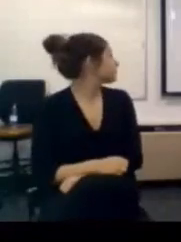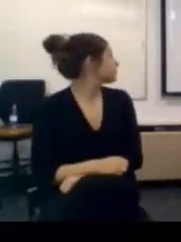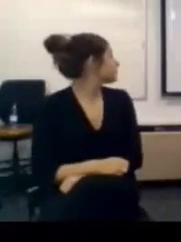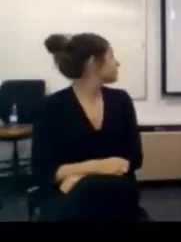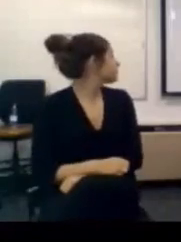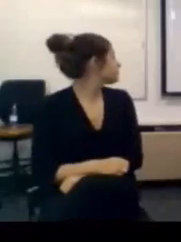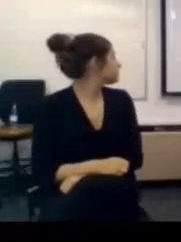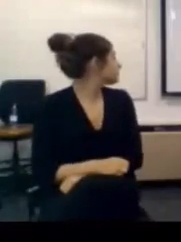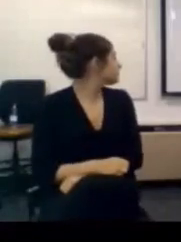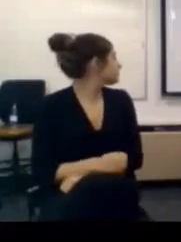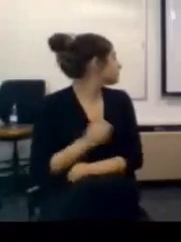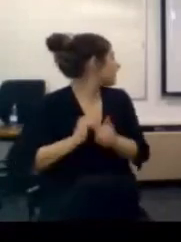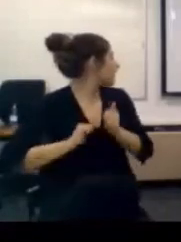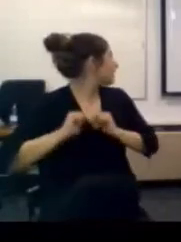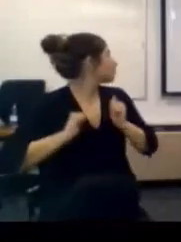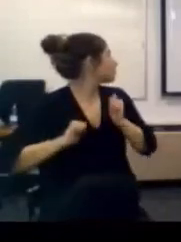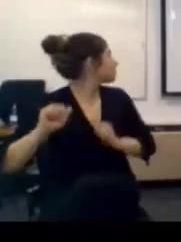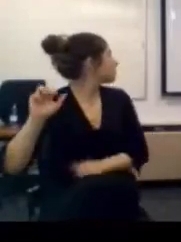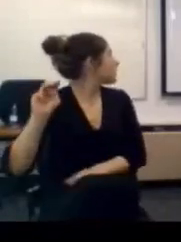who is blind.